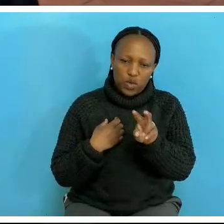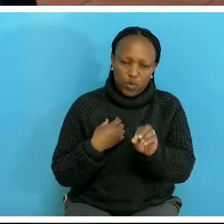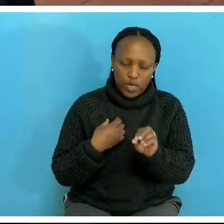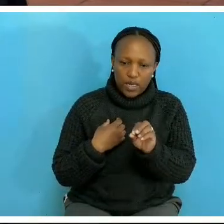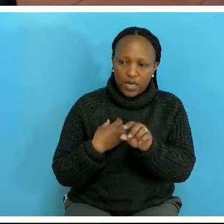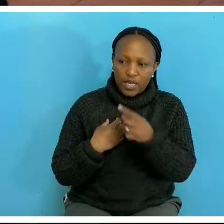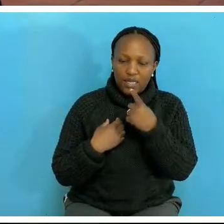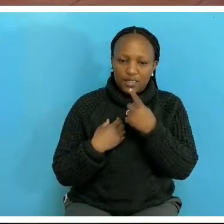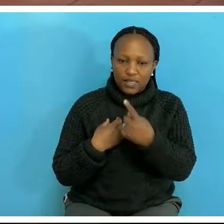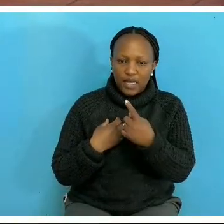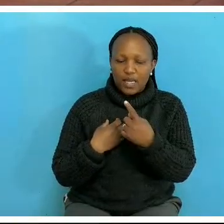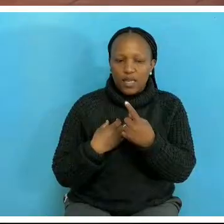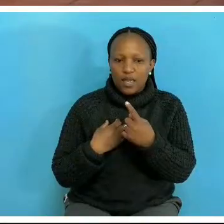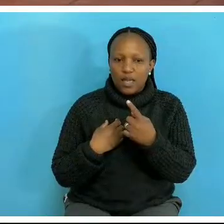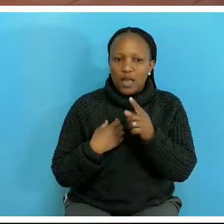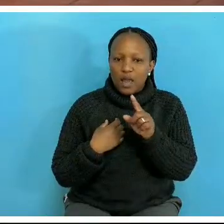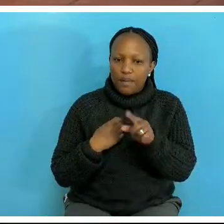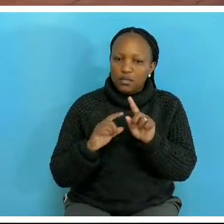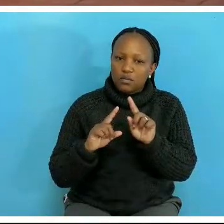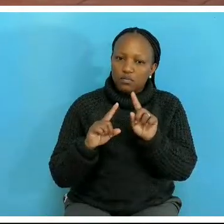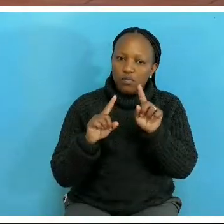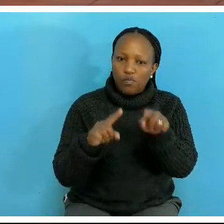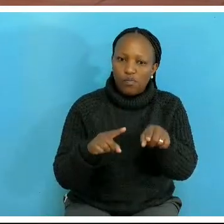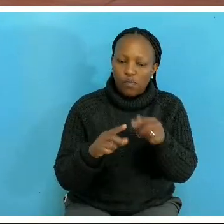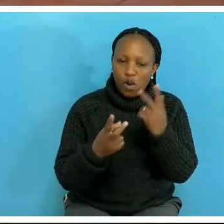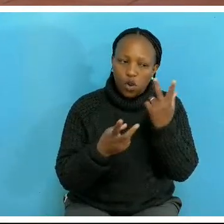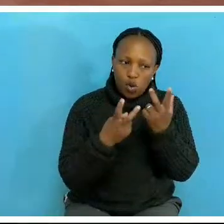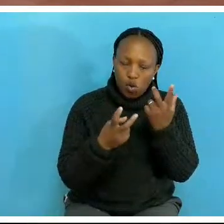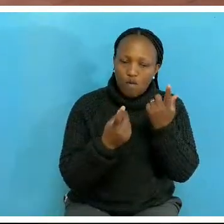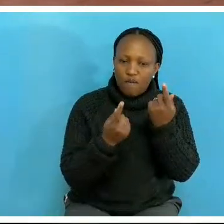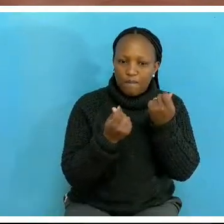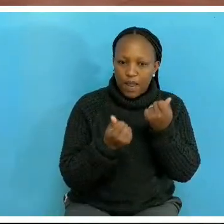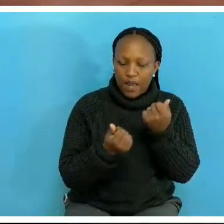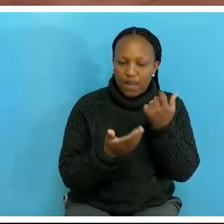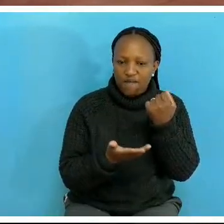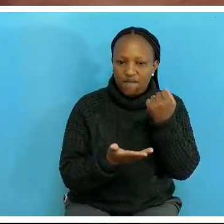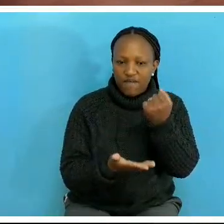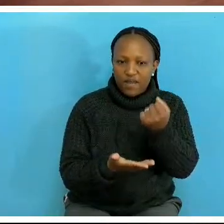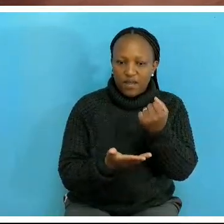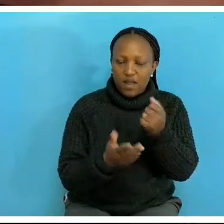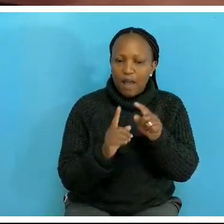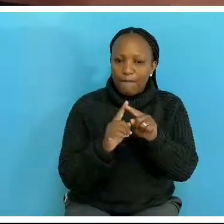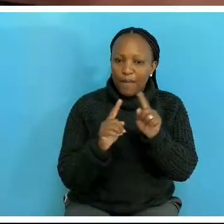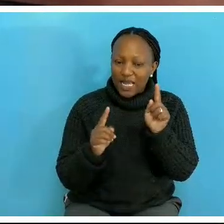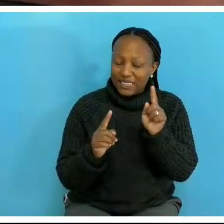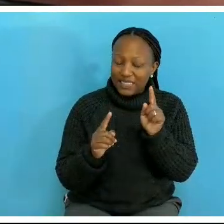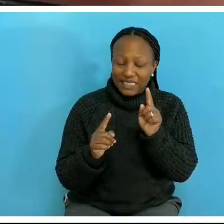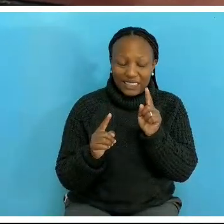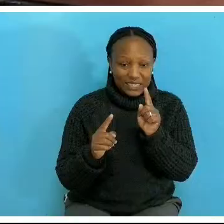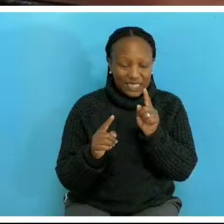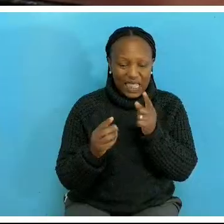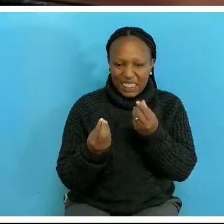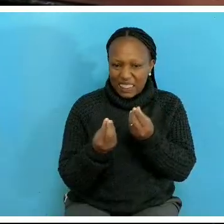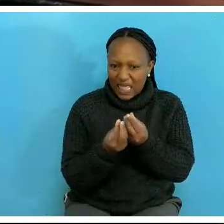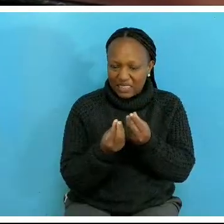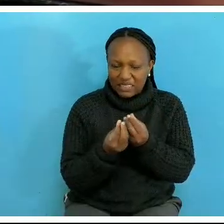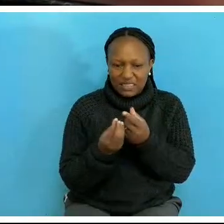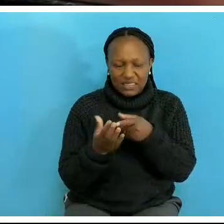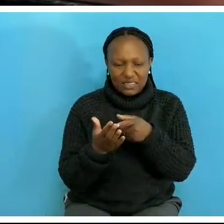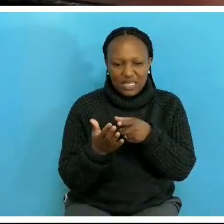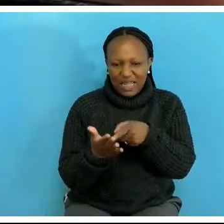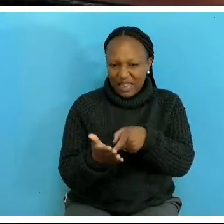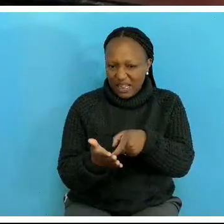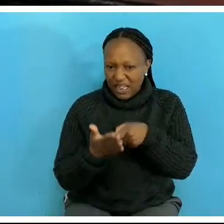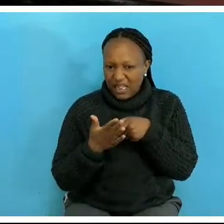he said to me, I must go and get some funding. But the red tape people, there's